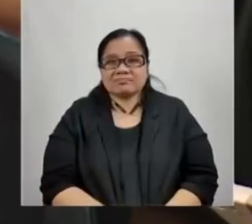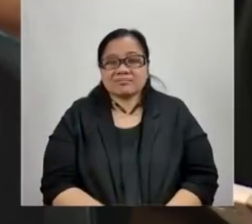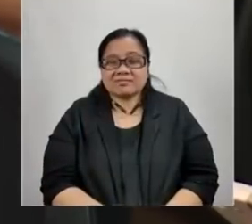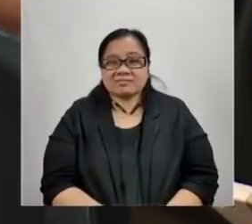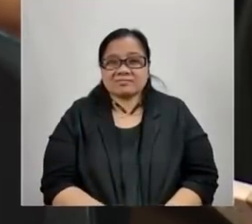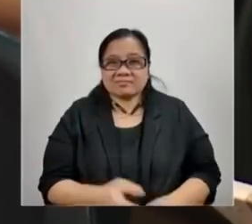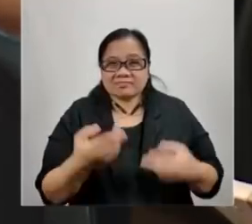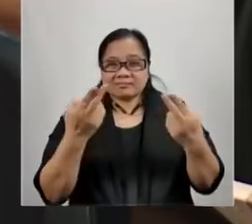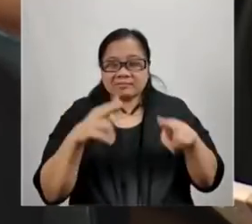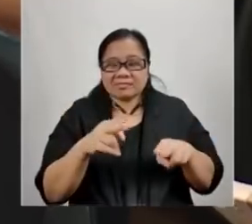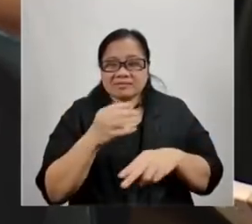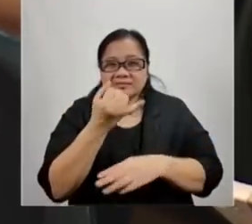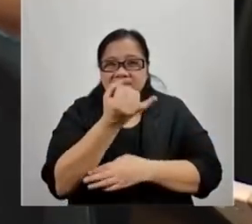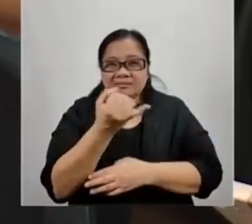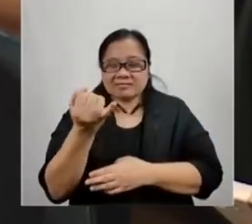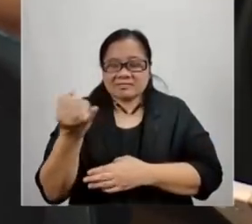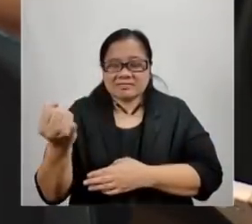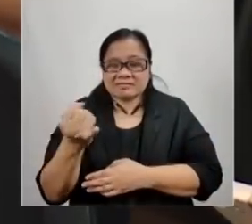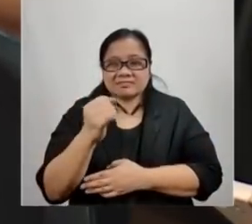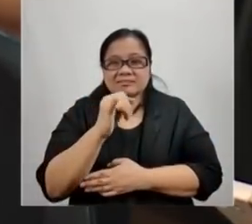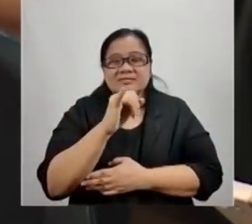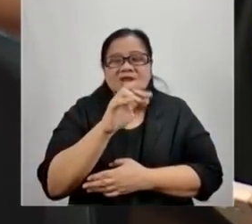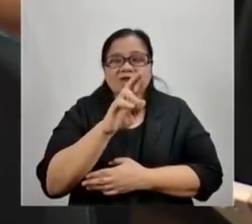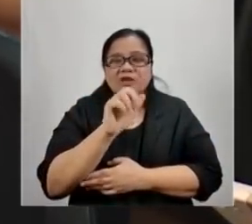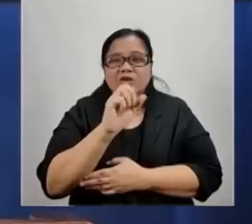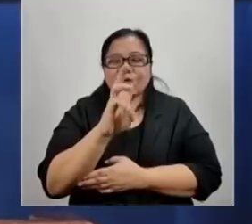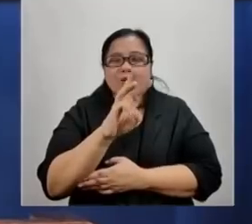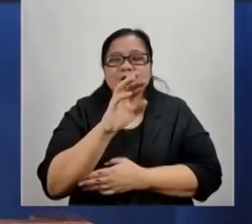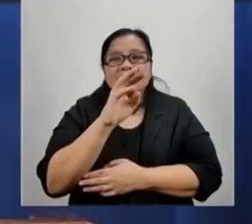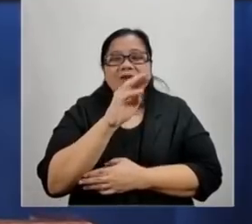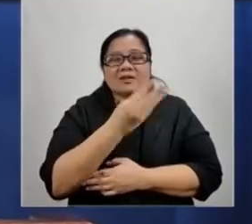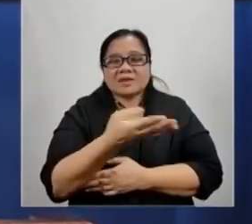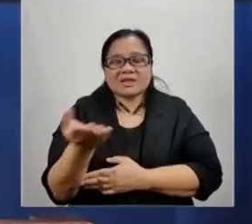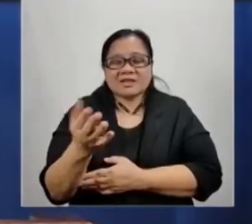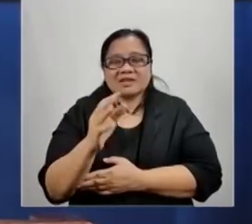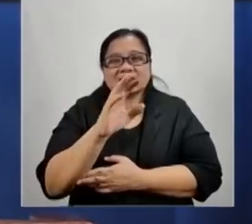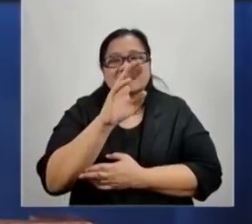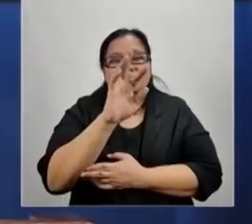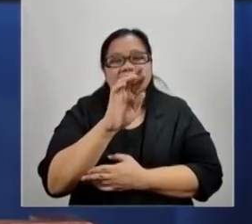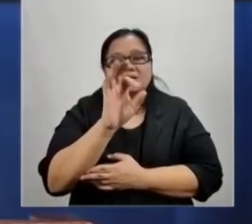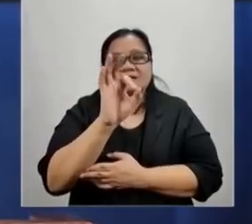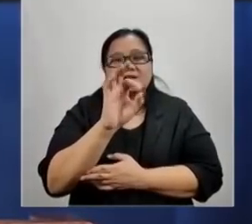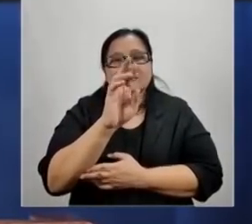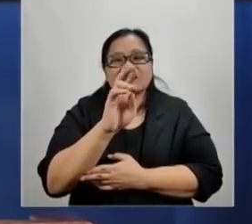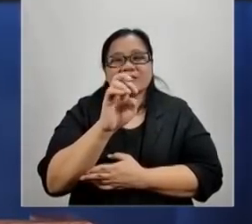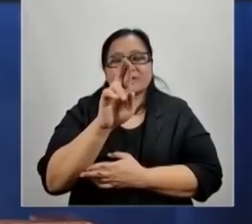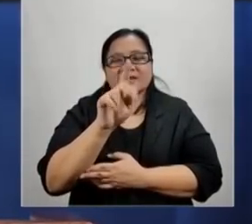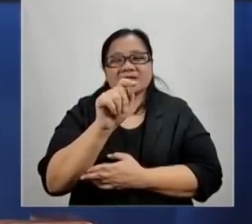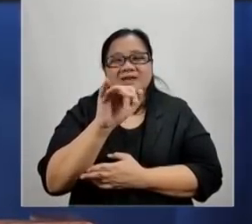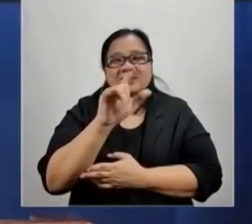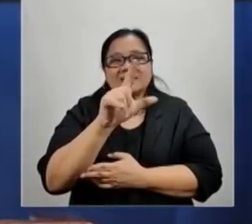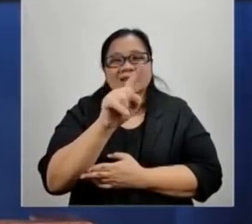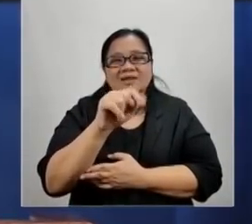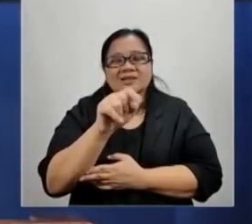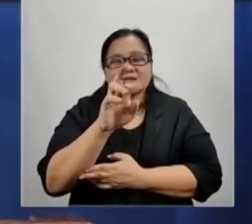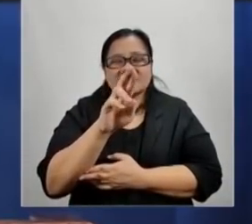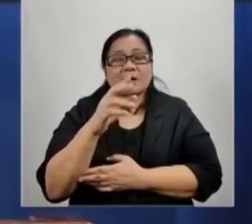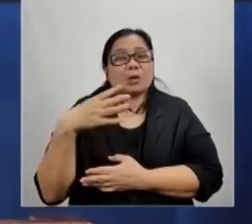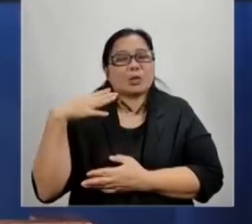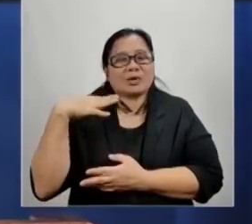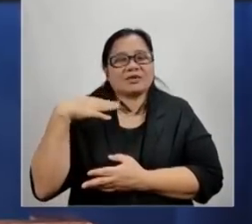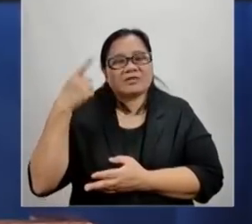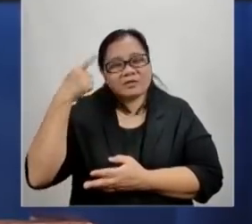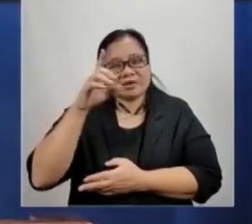ingredients of fertilizers or raw materials? We will have to wait for the DTI to make a recommendation on that. Job